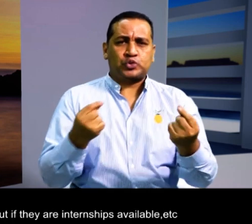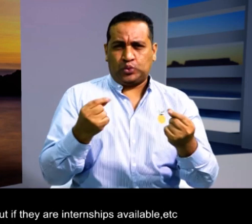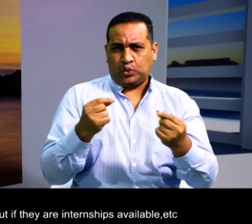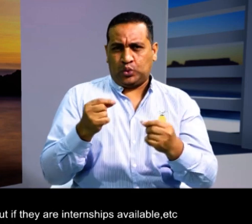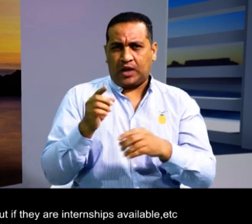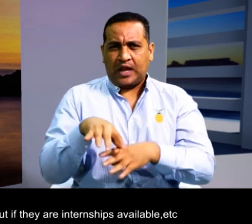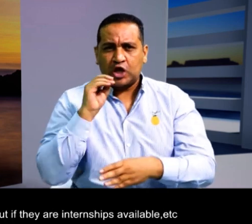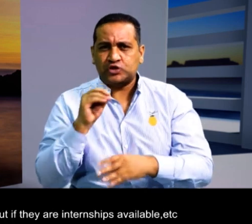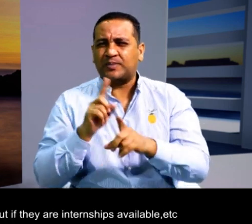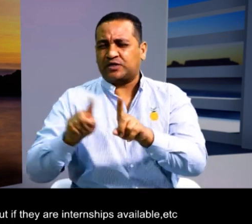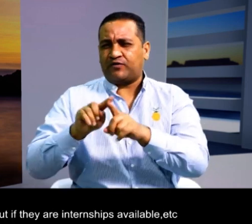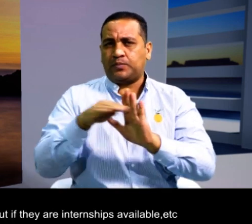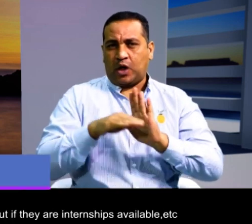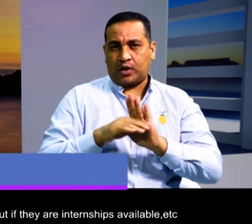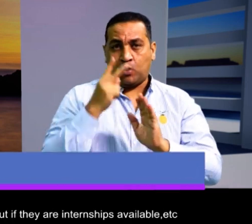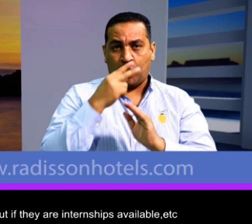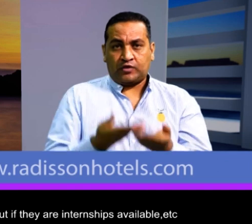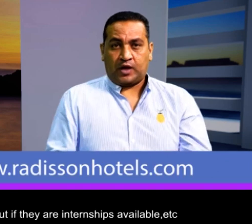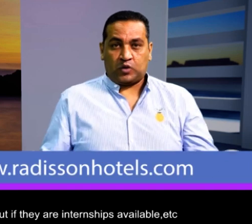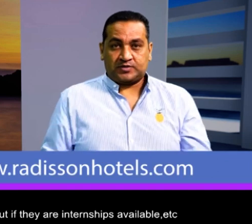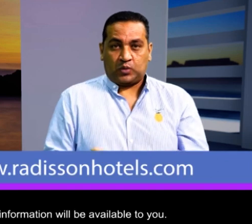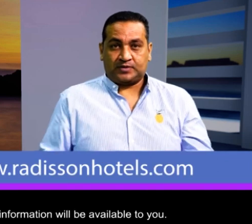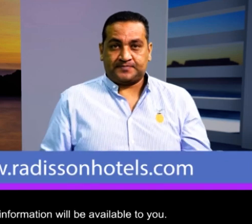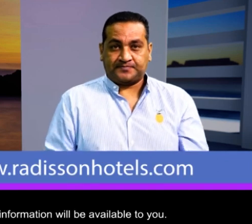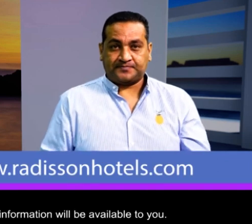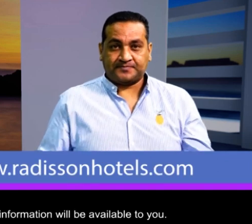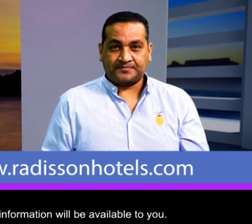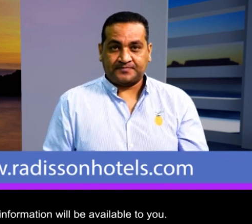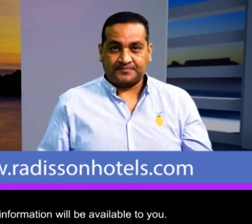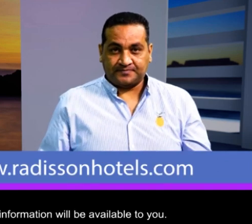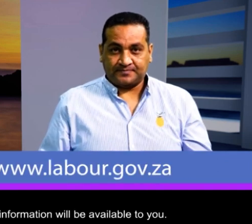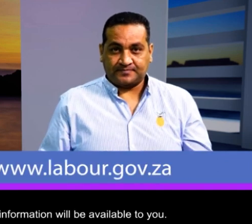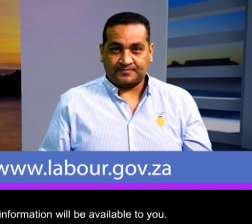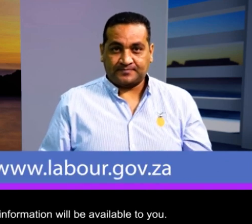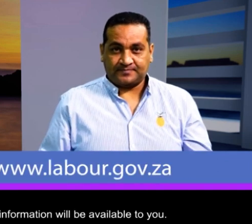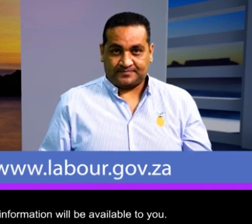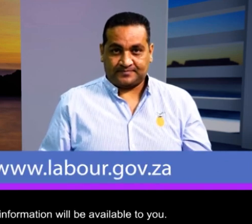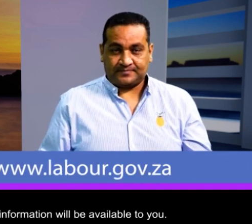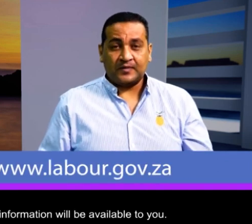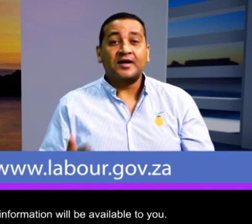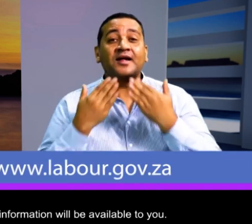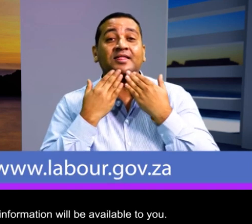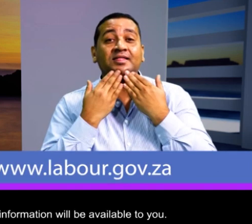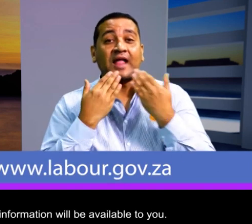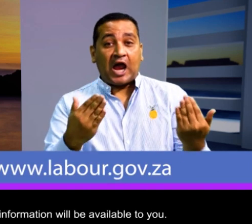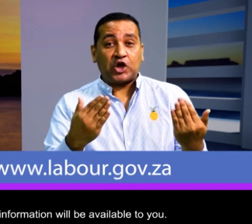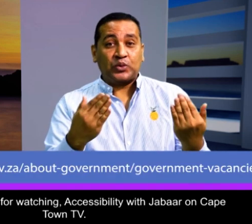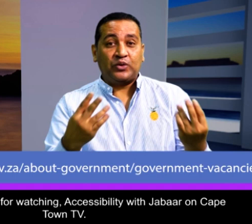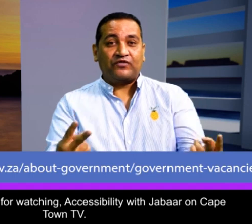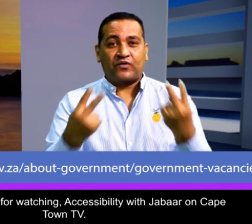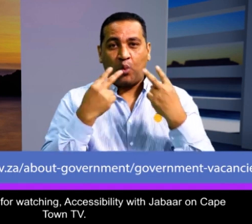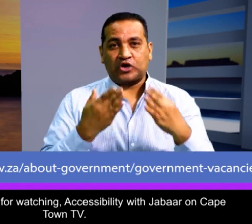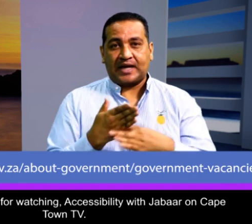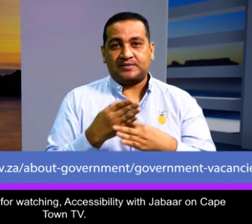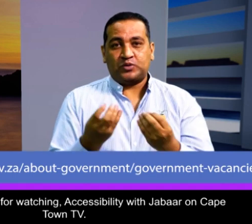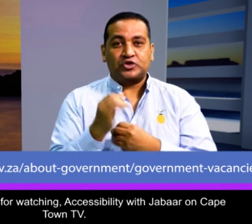find out if there are internships available, etc. So that information will be available to you. Thank